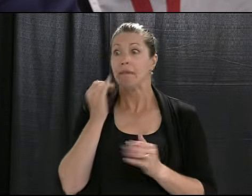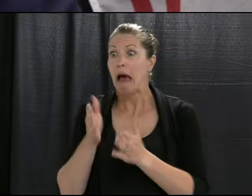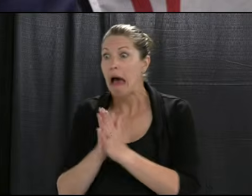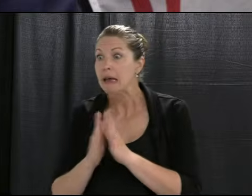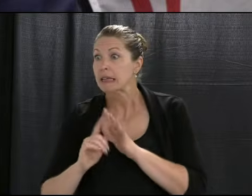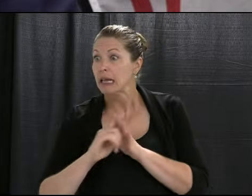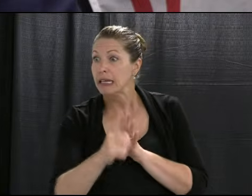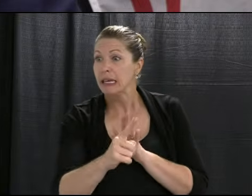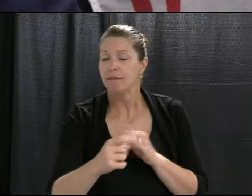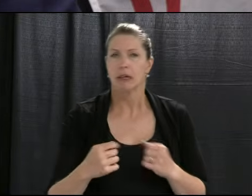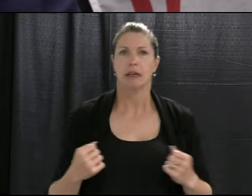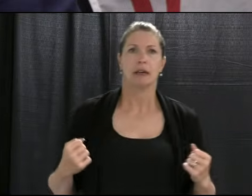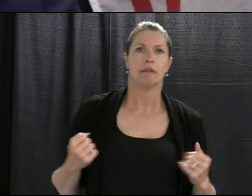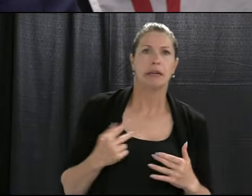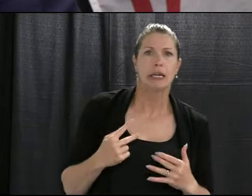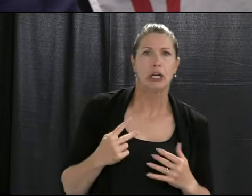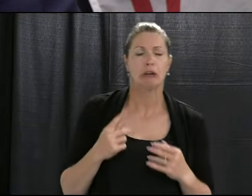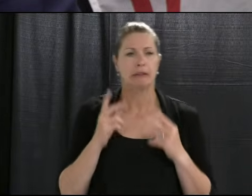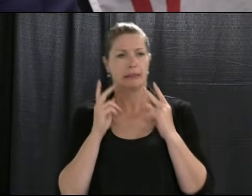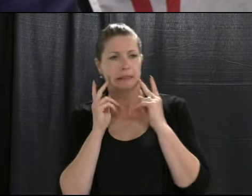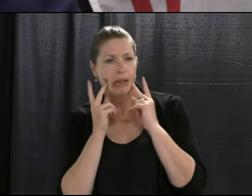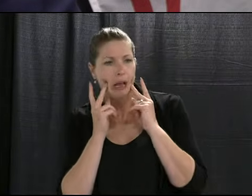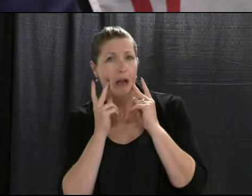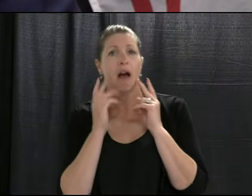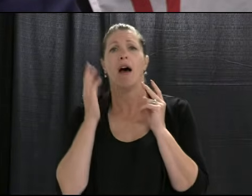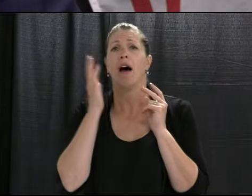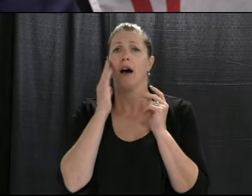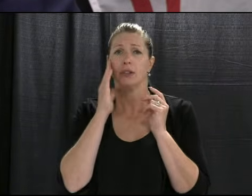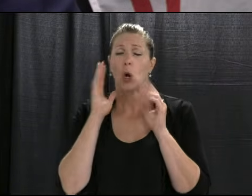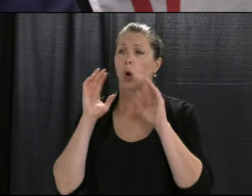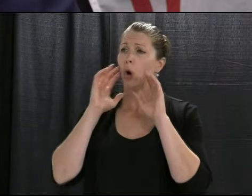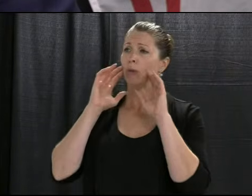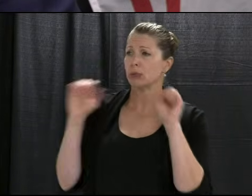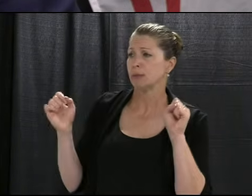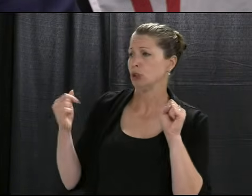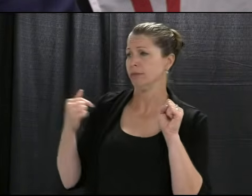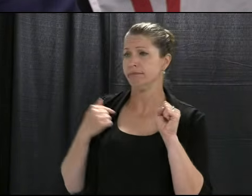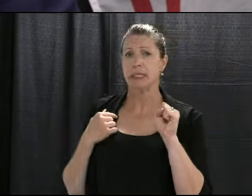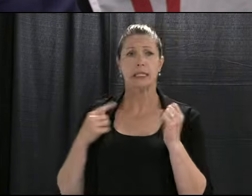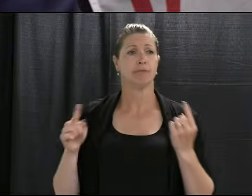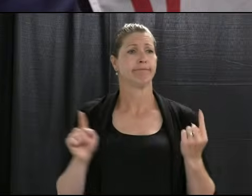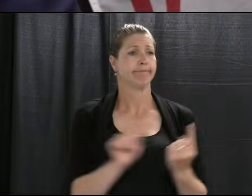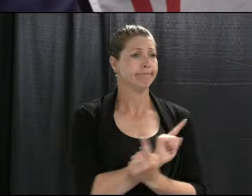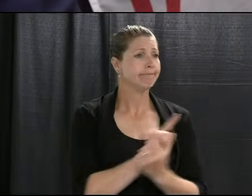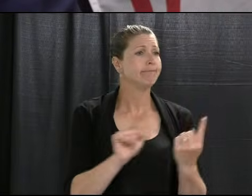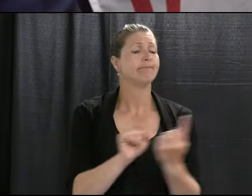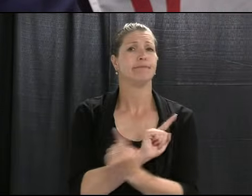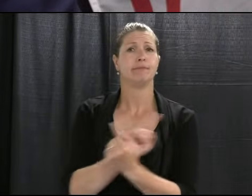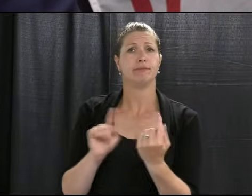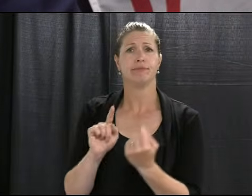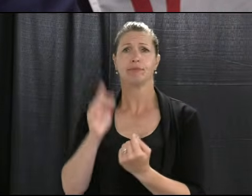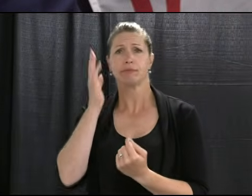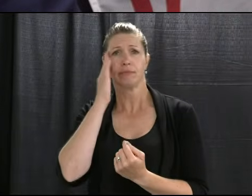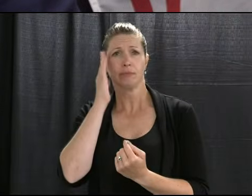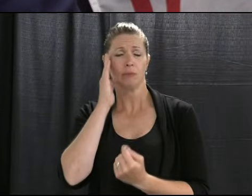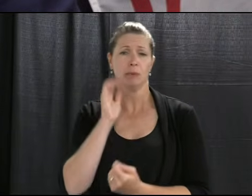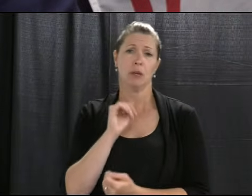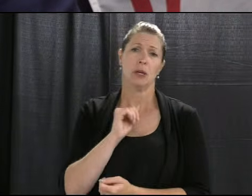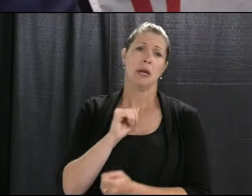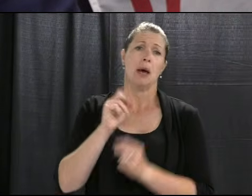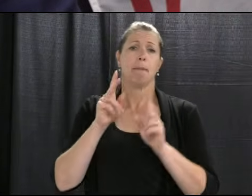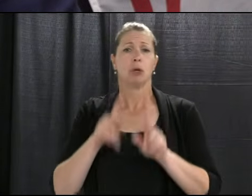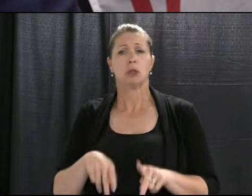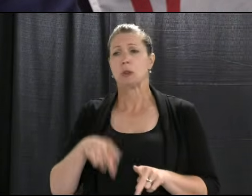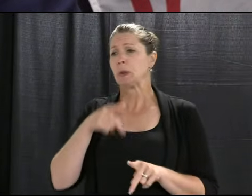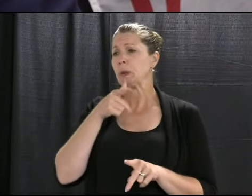know, when the Premier and I are out walking around, meeting with some evacuees, it's not uncommon to come up on, a widow who lived alone and now she's